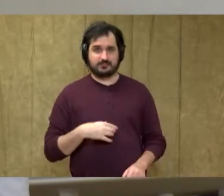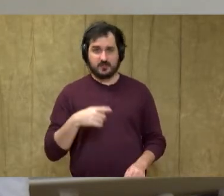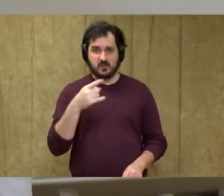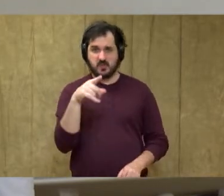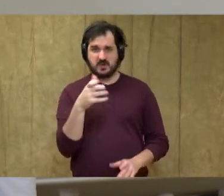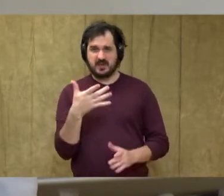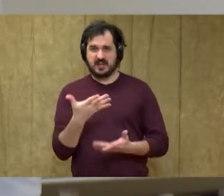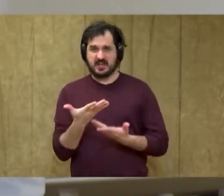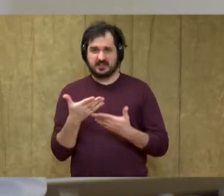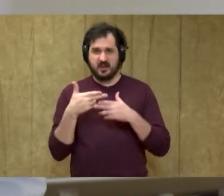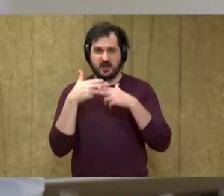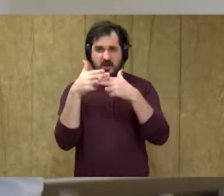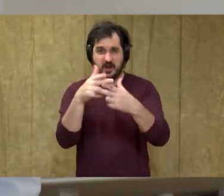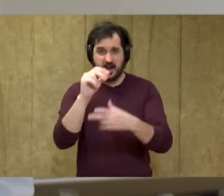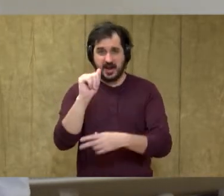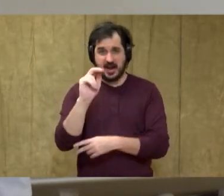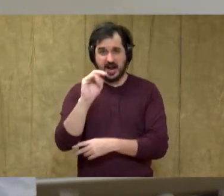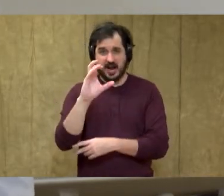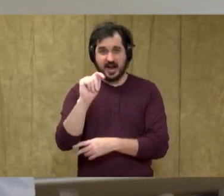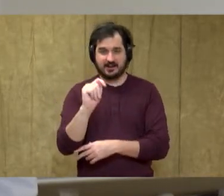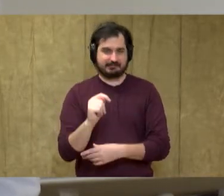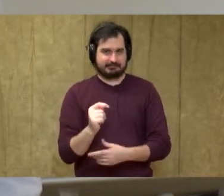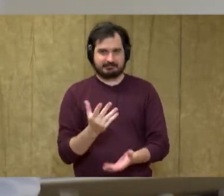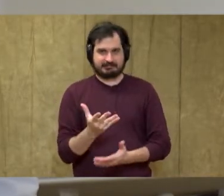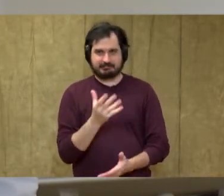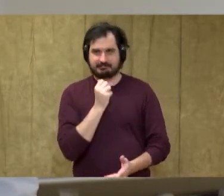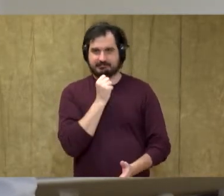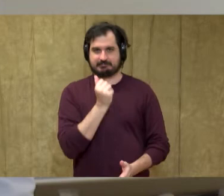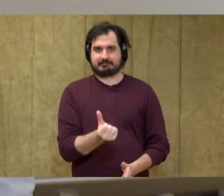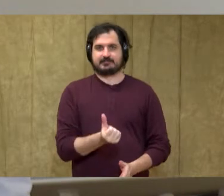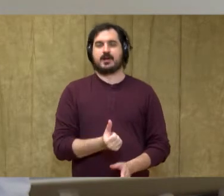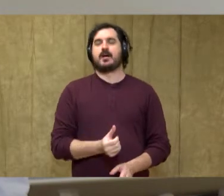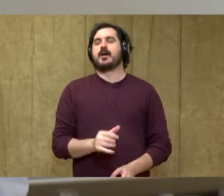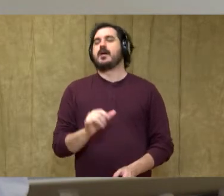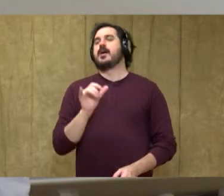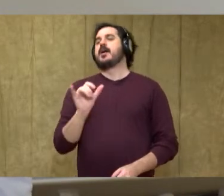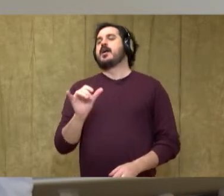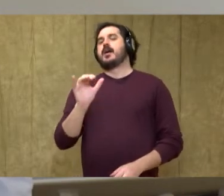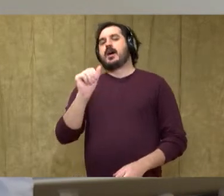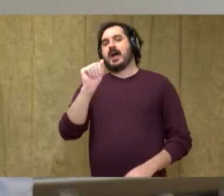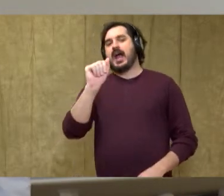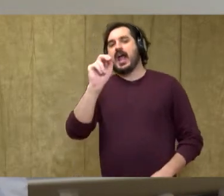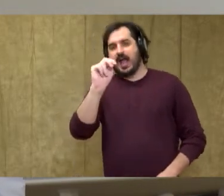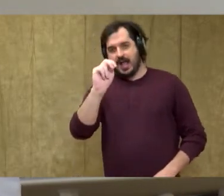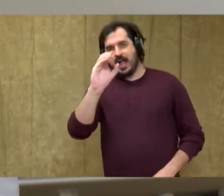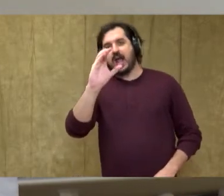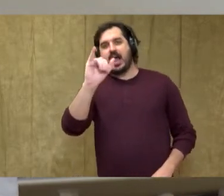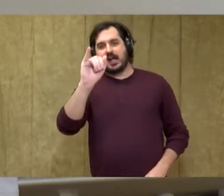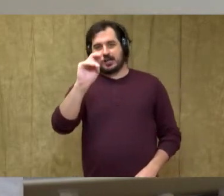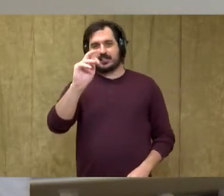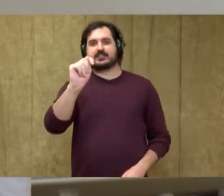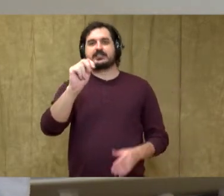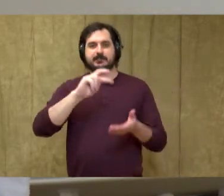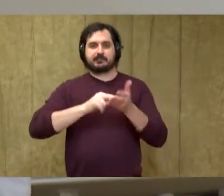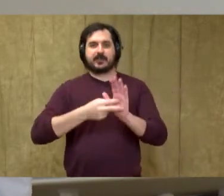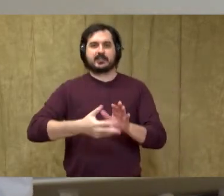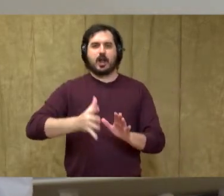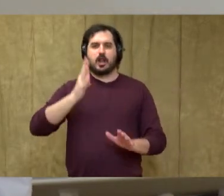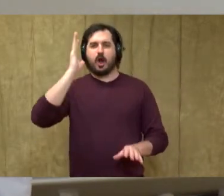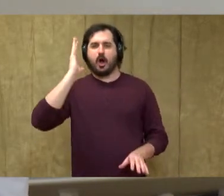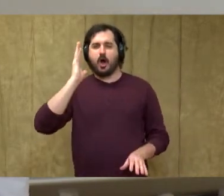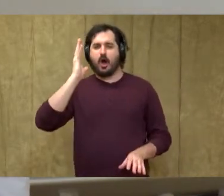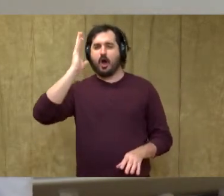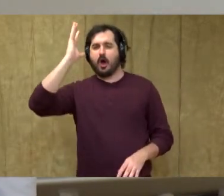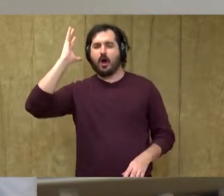But, oh, you know what? This means a long time ago. The ancient Incas were the